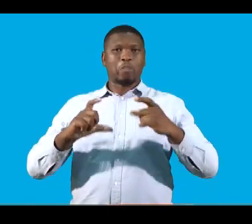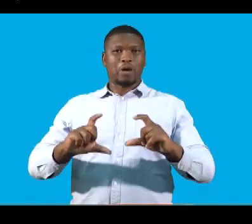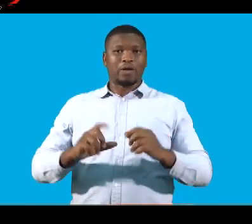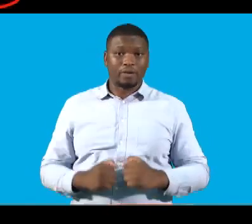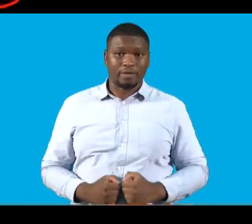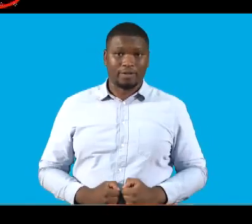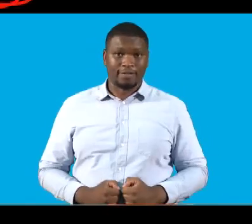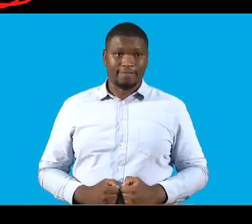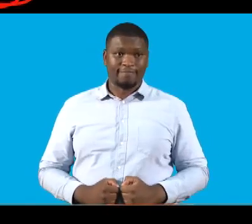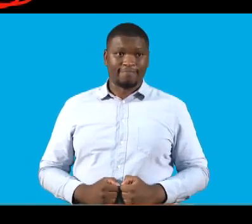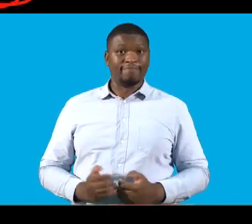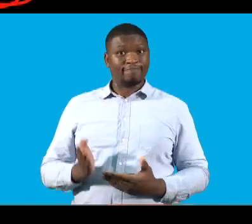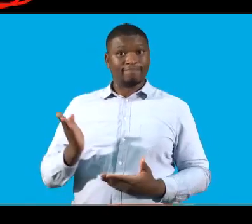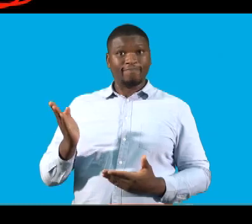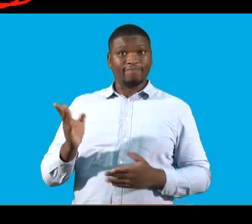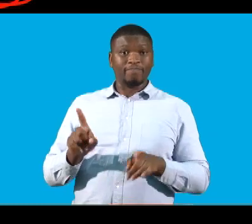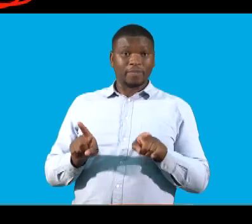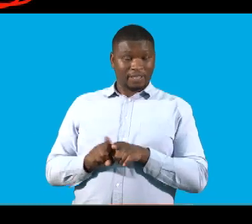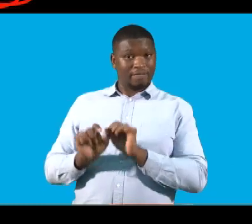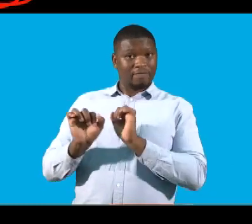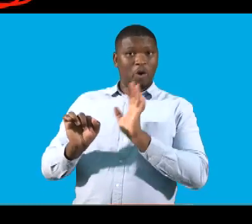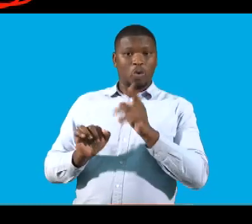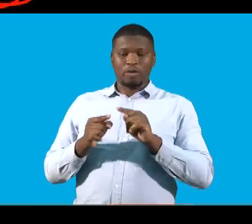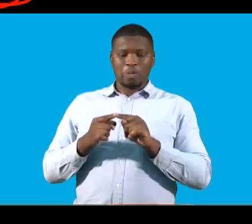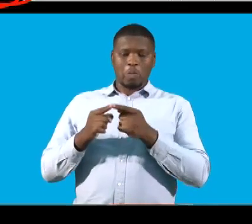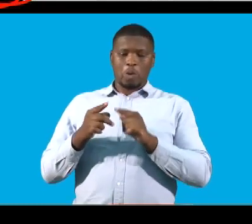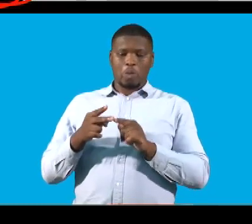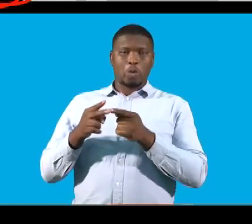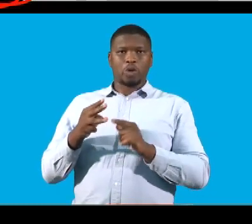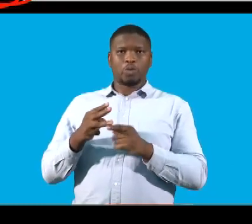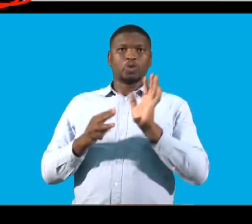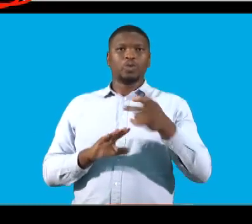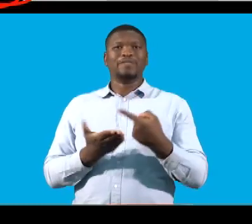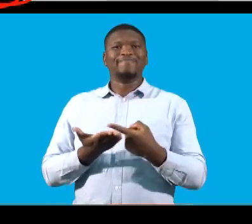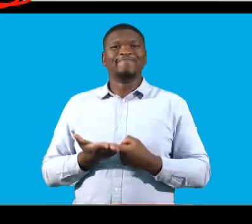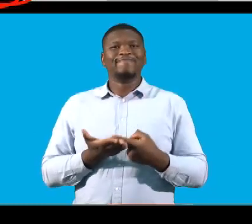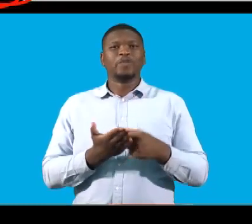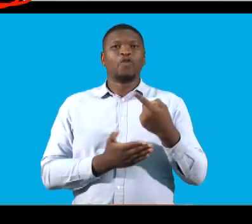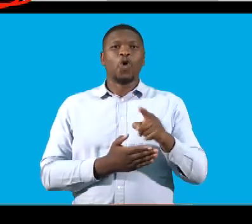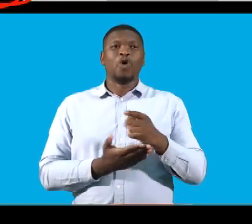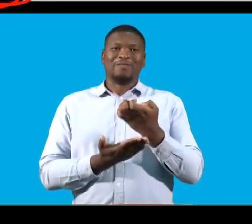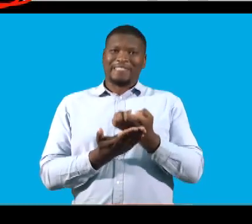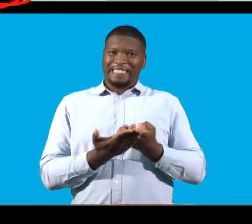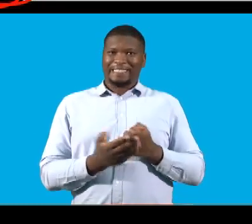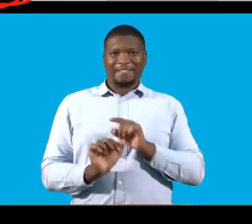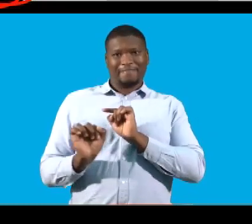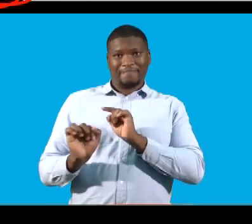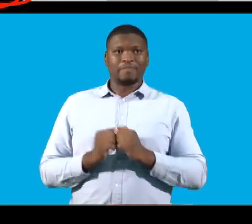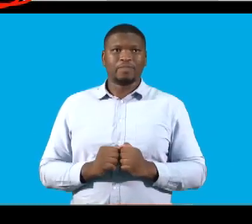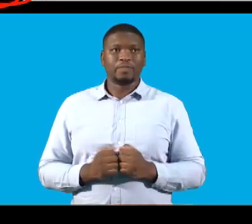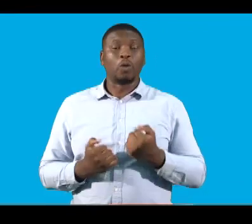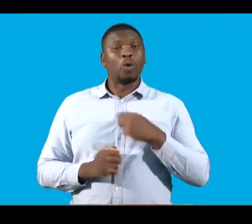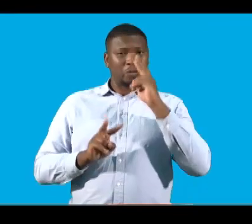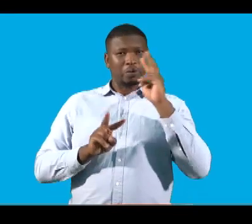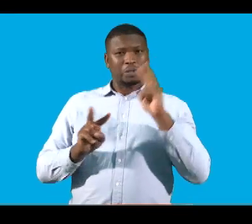would be our third body paragraph. And that obviously, as I've stated, would be the points that we are going to discuss for this